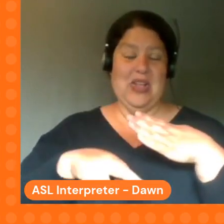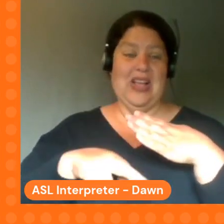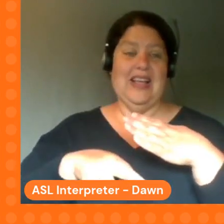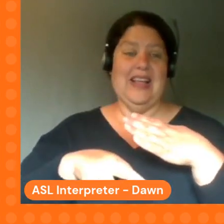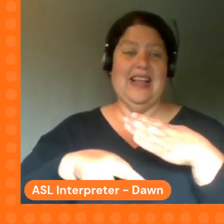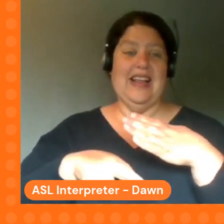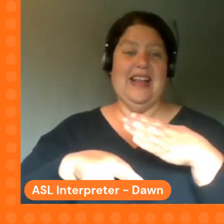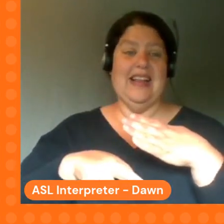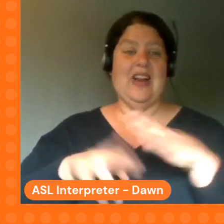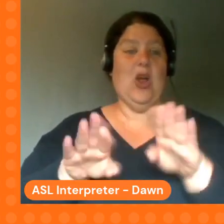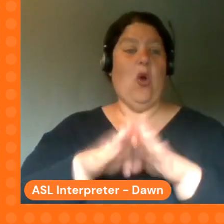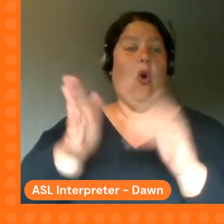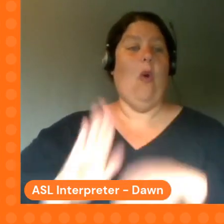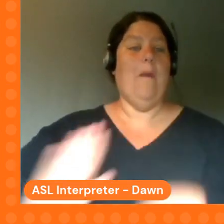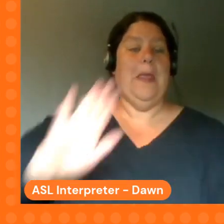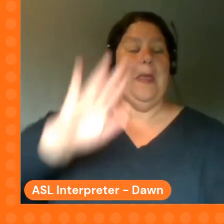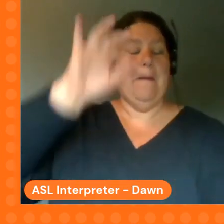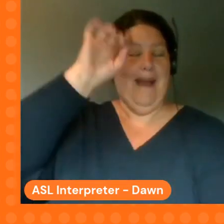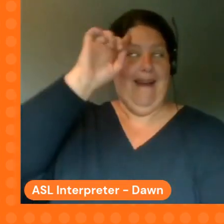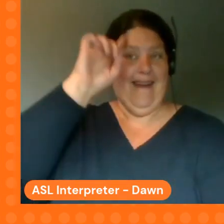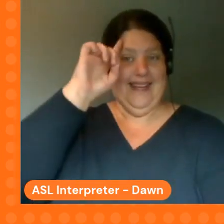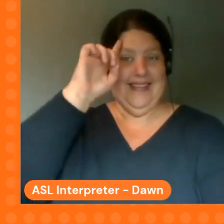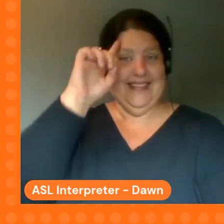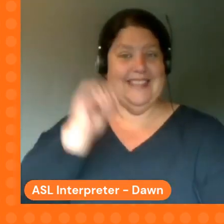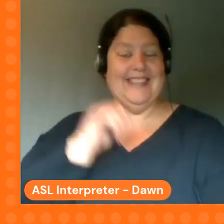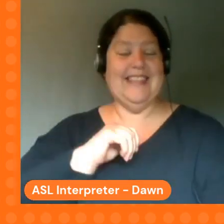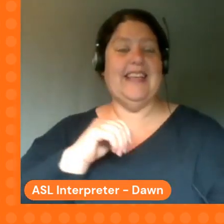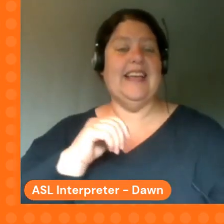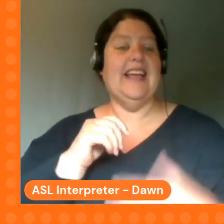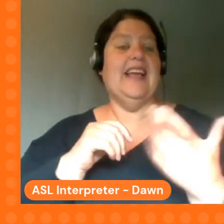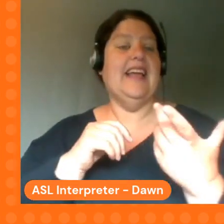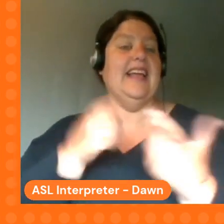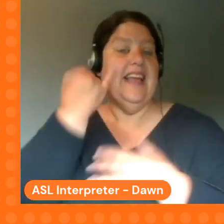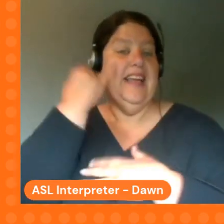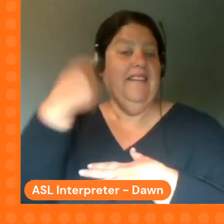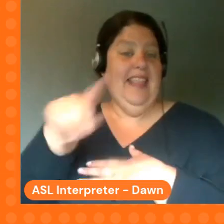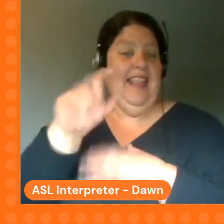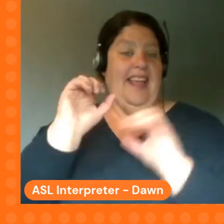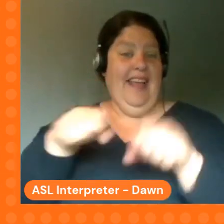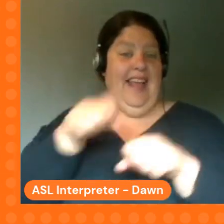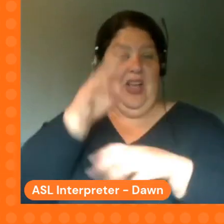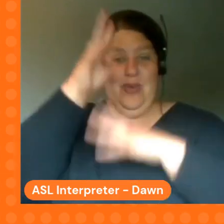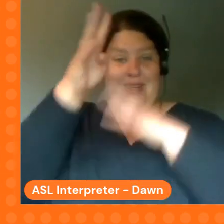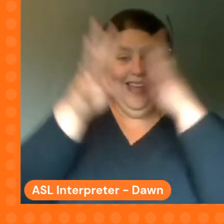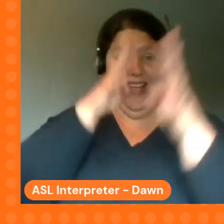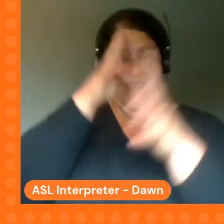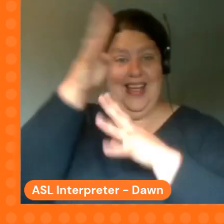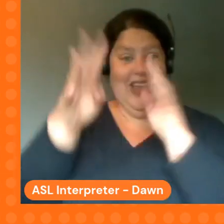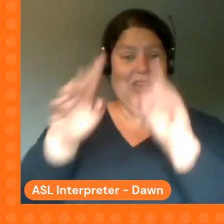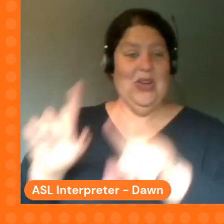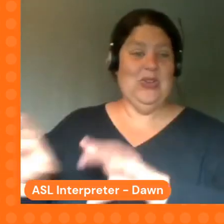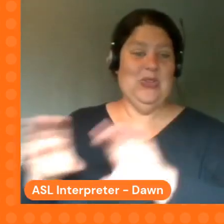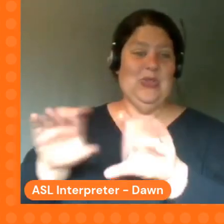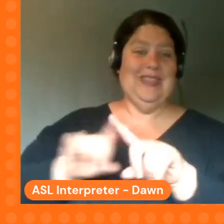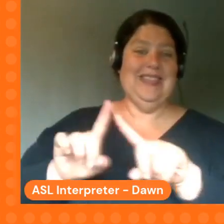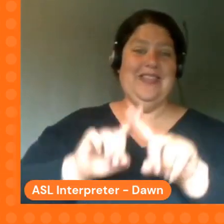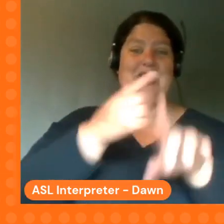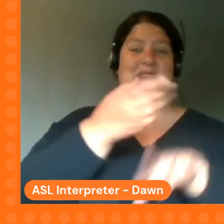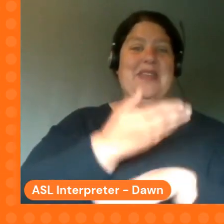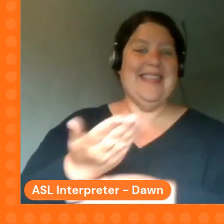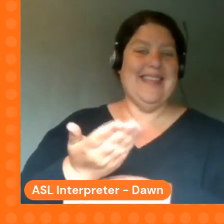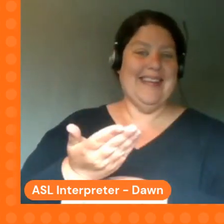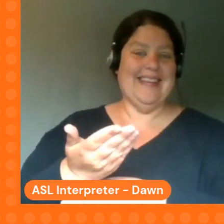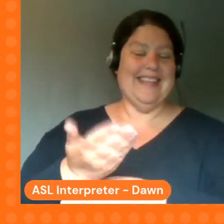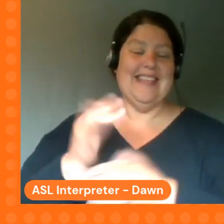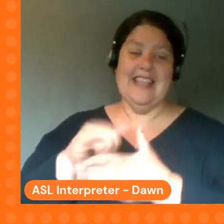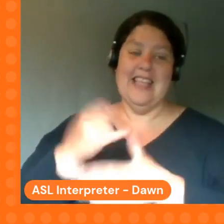for them. So them being able to actually be creative with that, doing different stuff, doing different things, is the one thing I feel